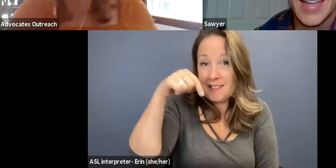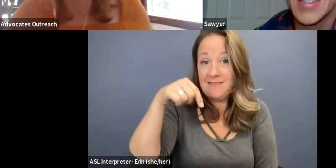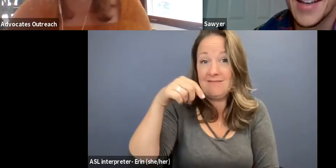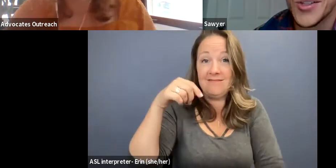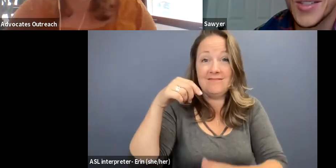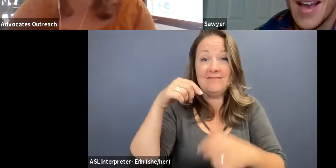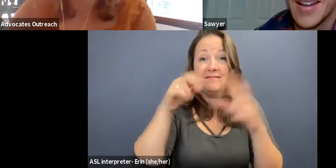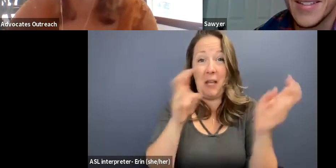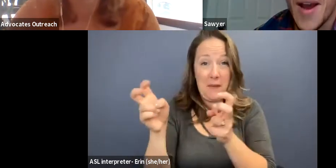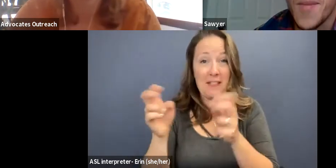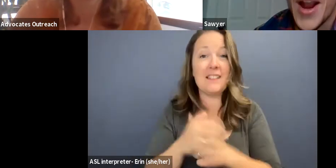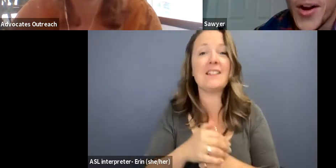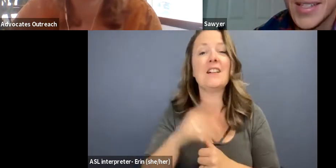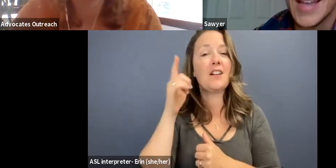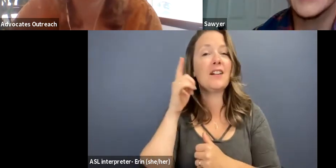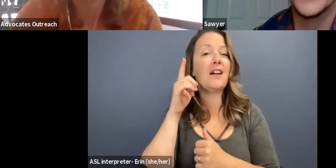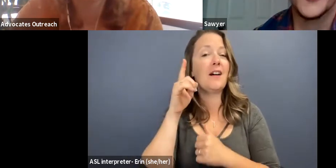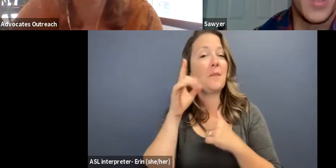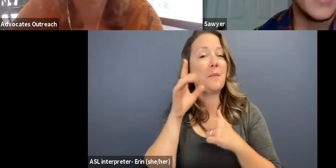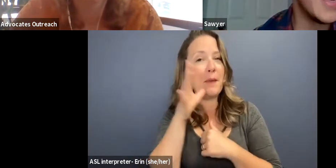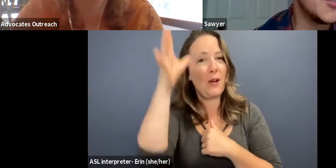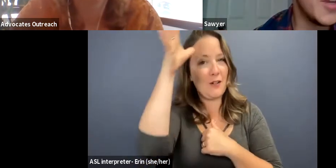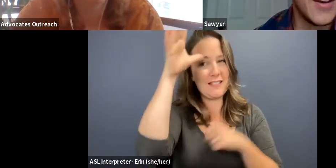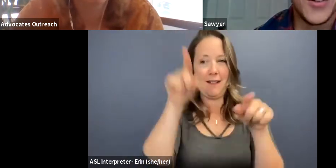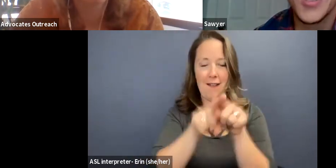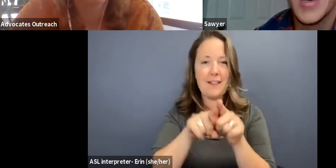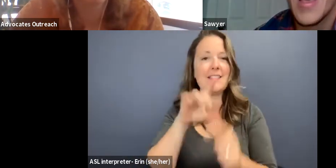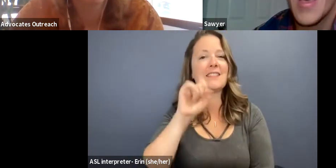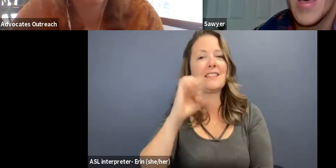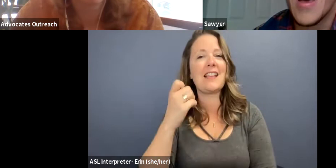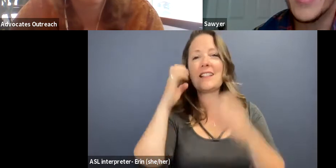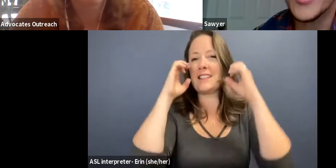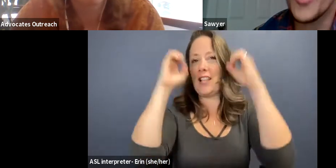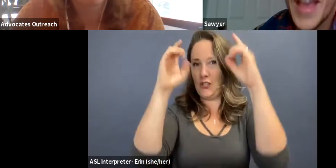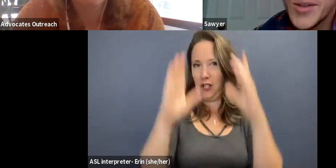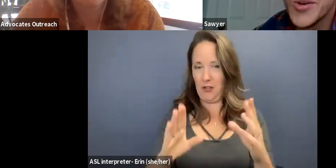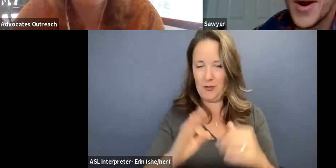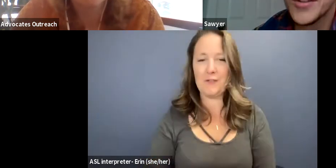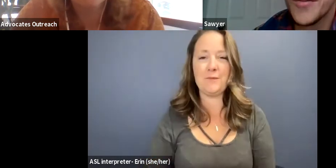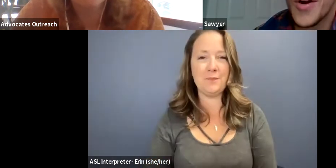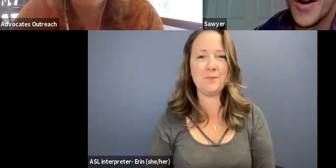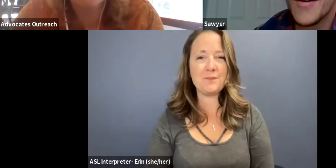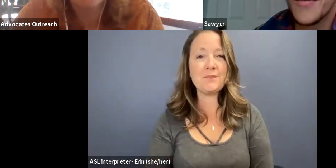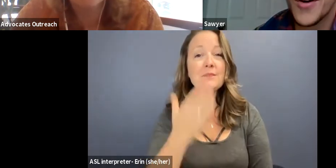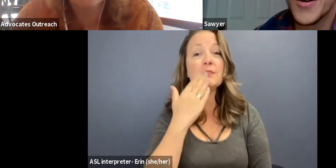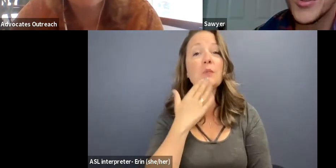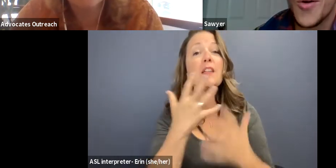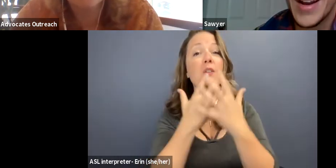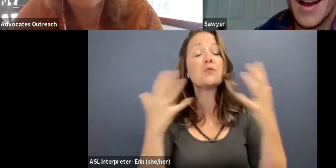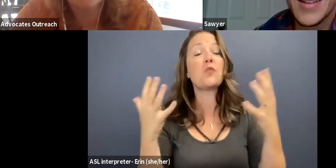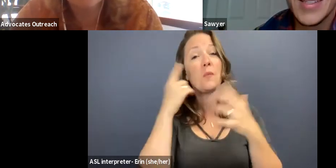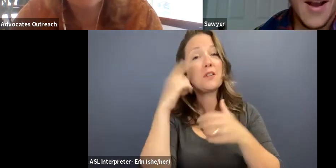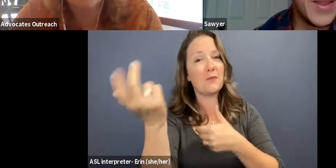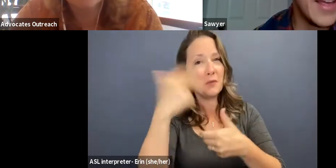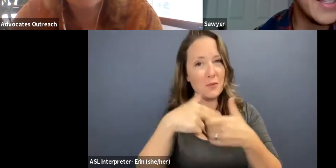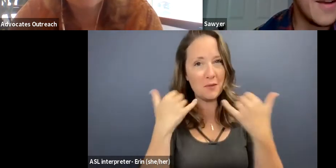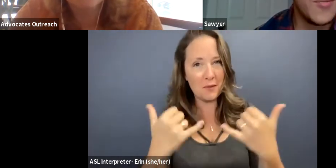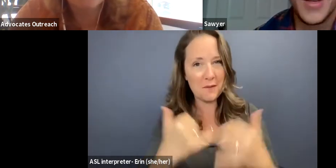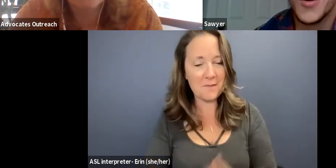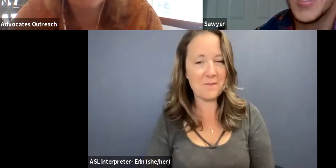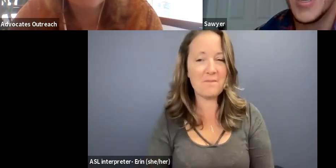us today. And finally, we at Women's Advocates are so excited to have